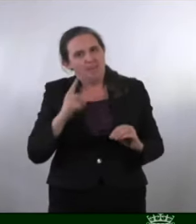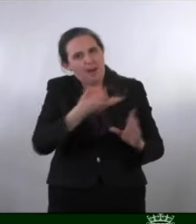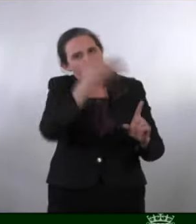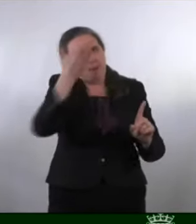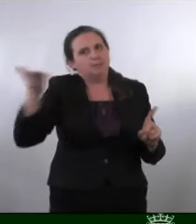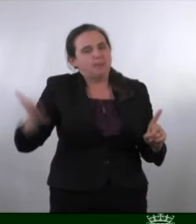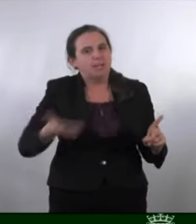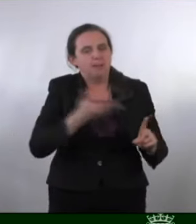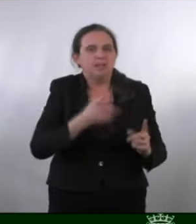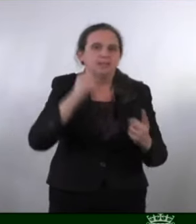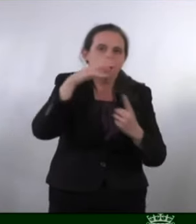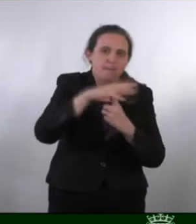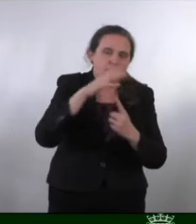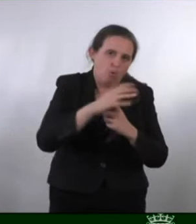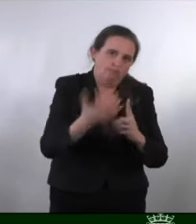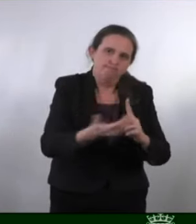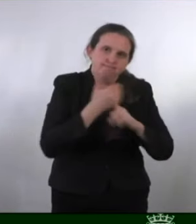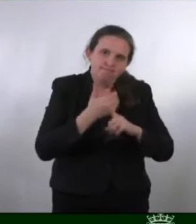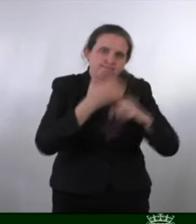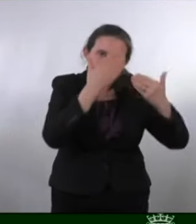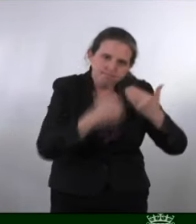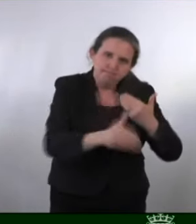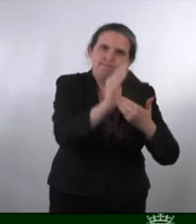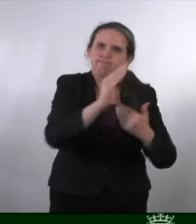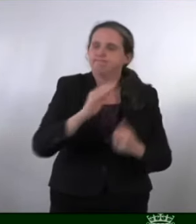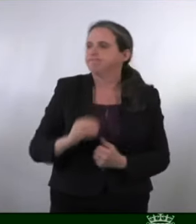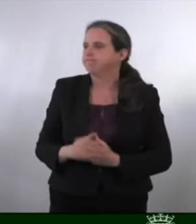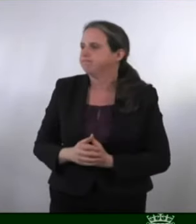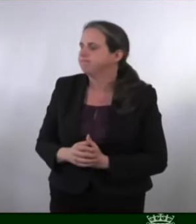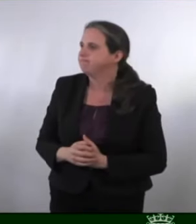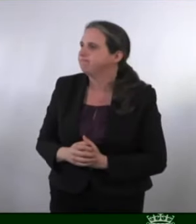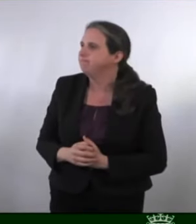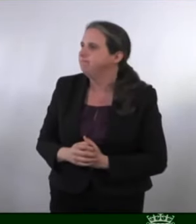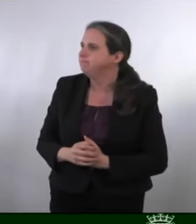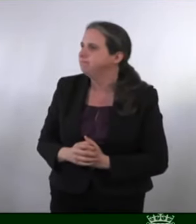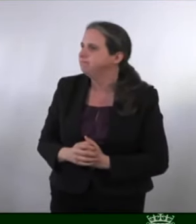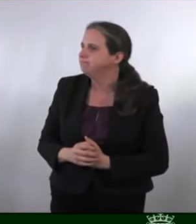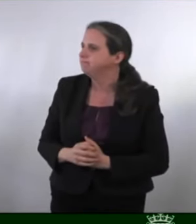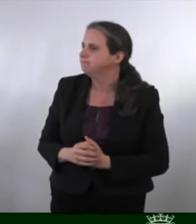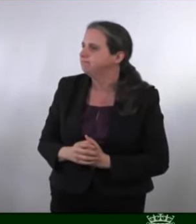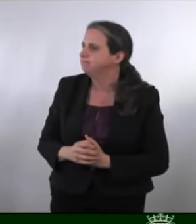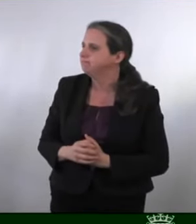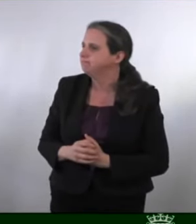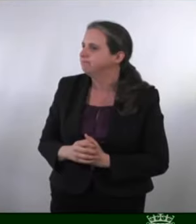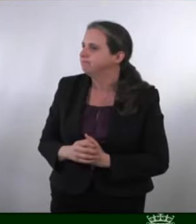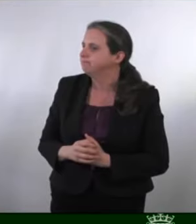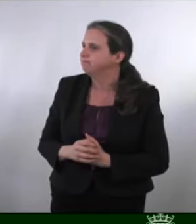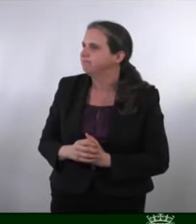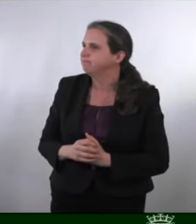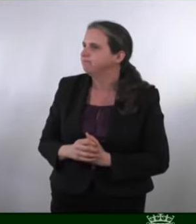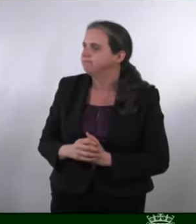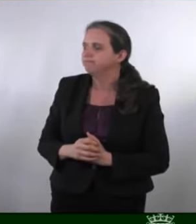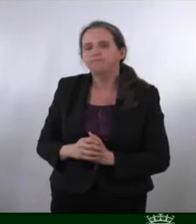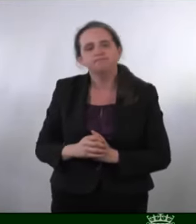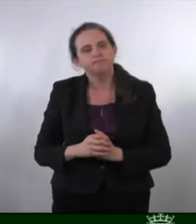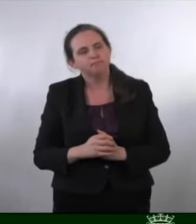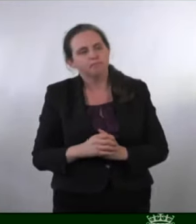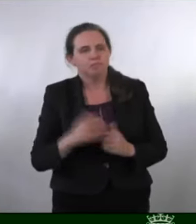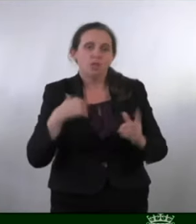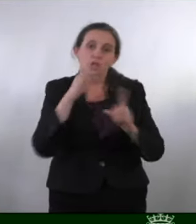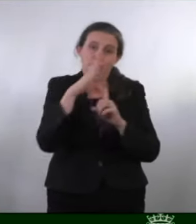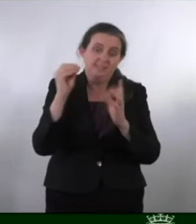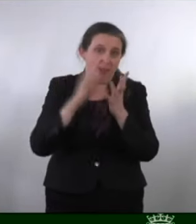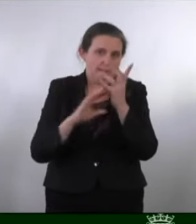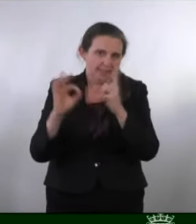James Sunderland. Madam Deputy Speaker, international travel is vital for our recovery, not least in the